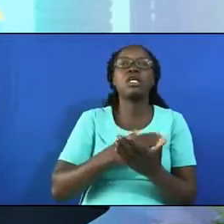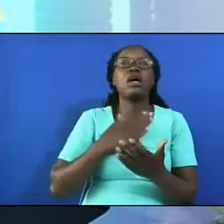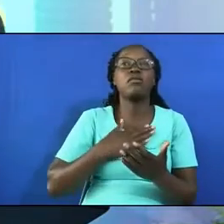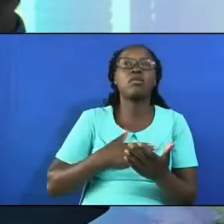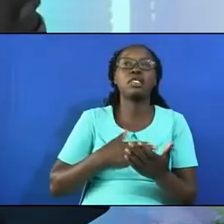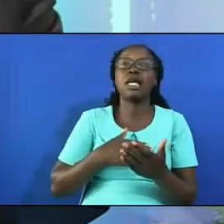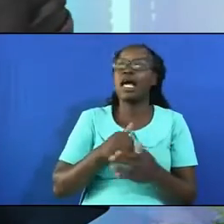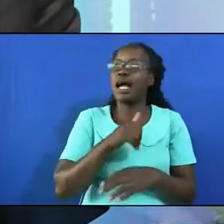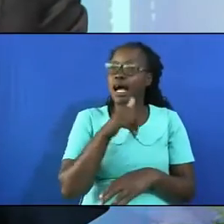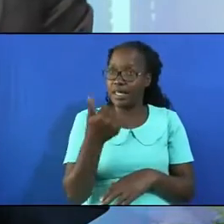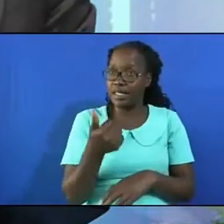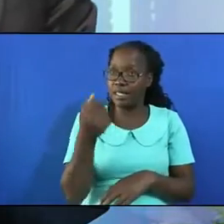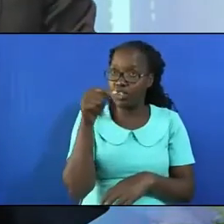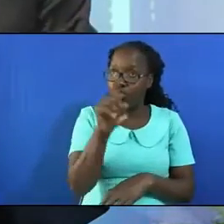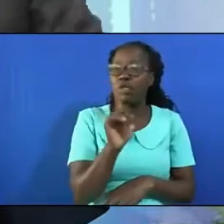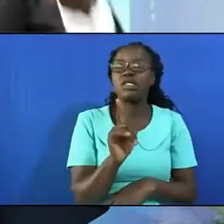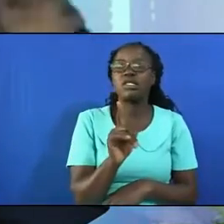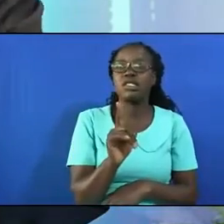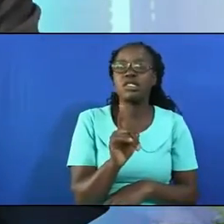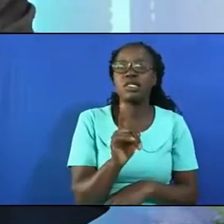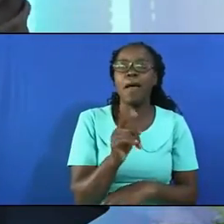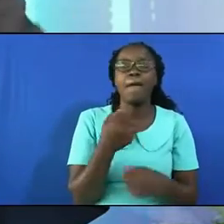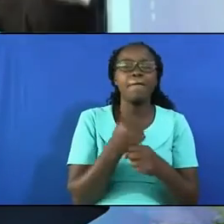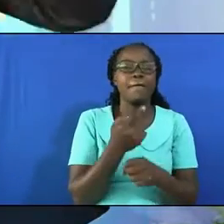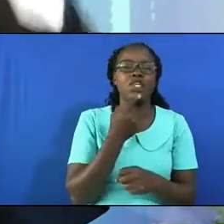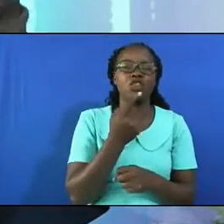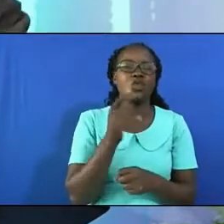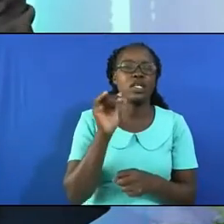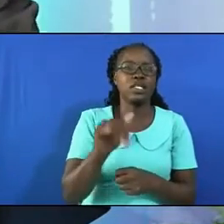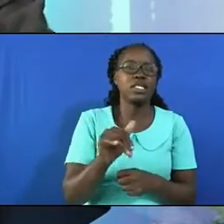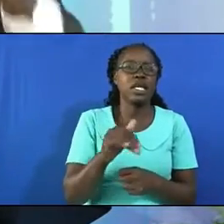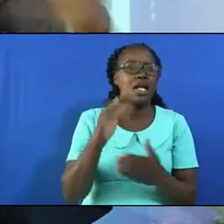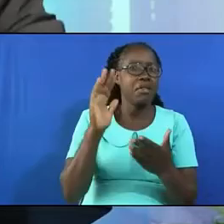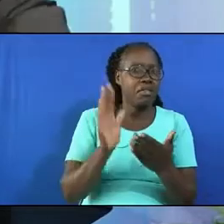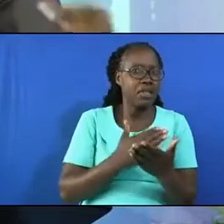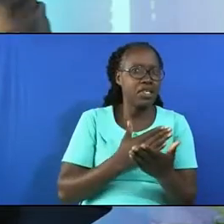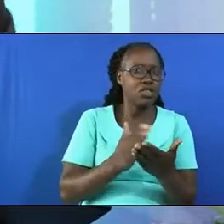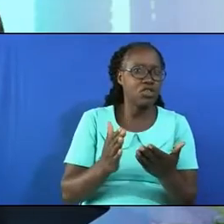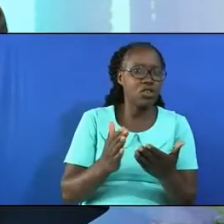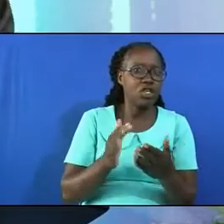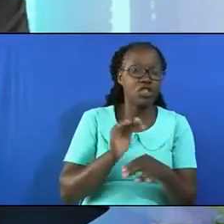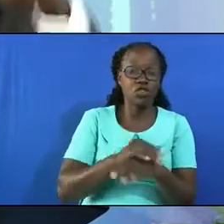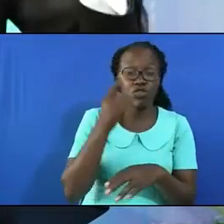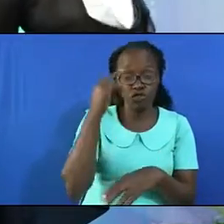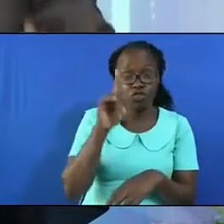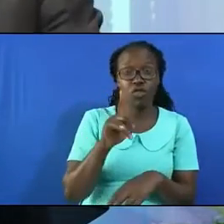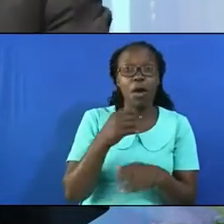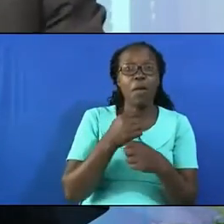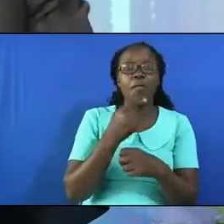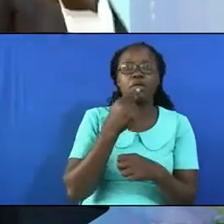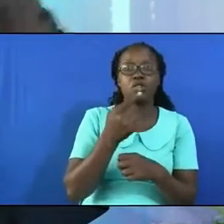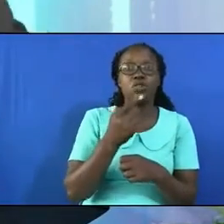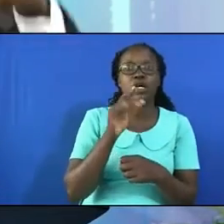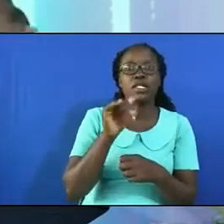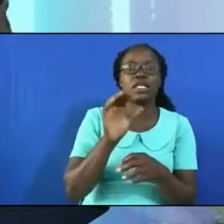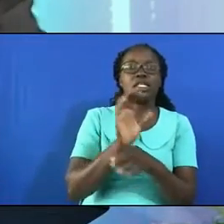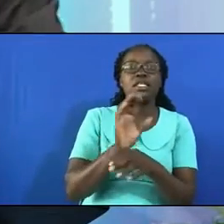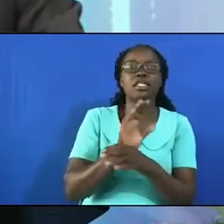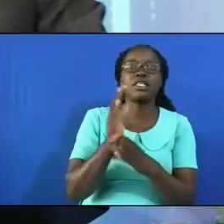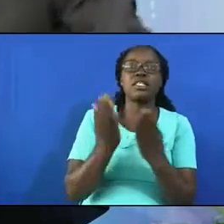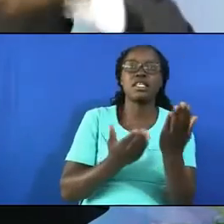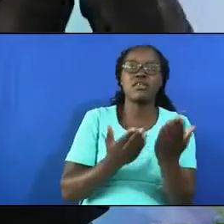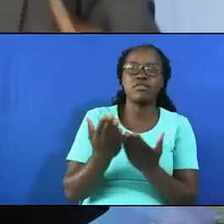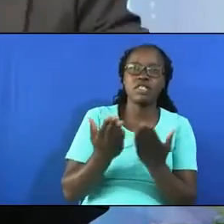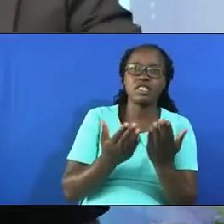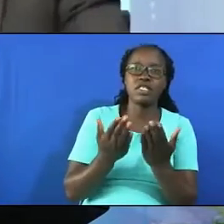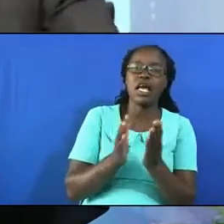It's yours. Make sure that the song is good for you. Make sure the church